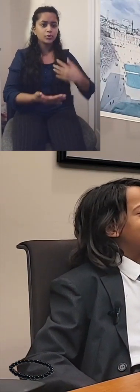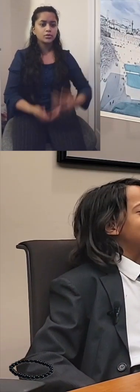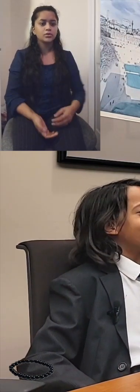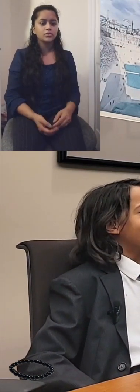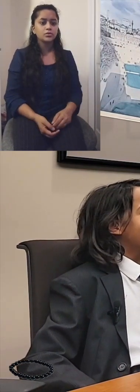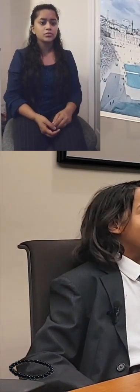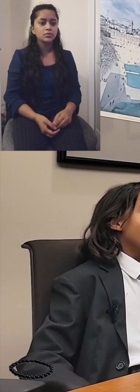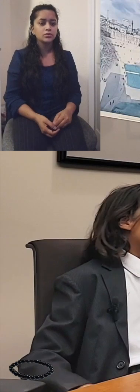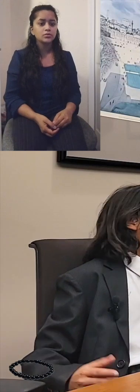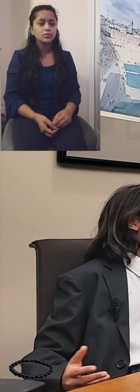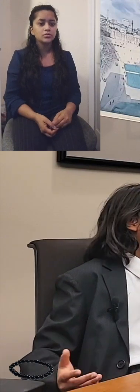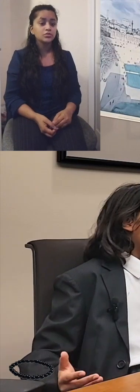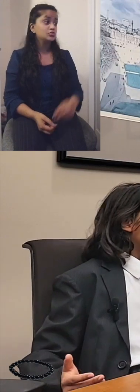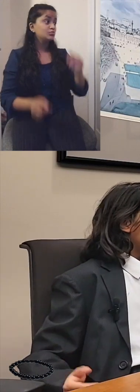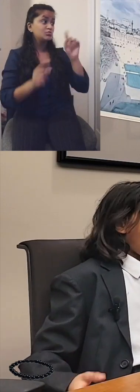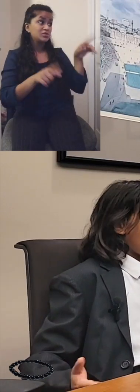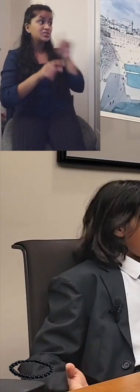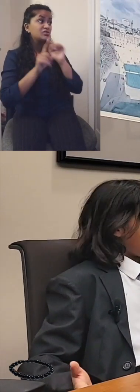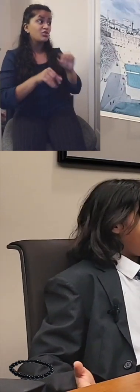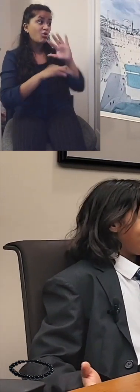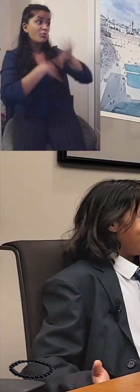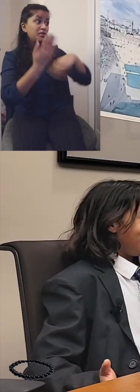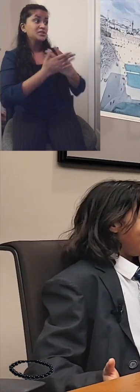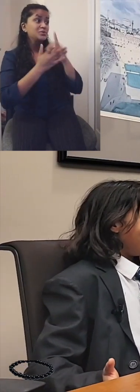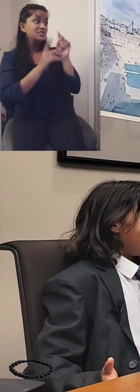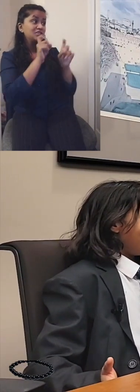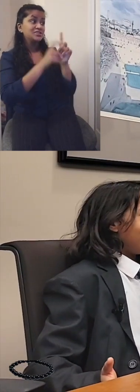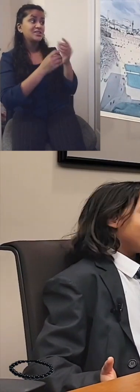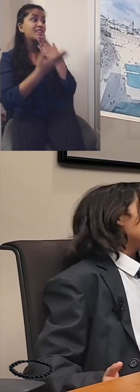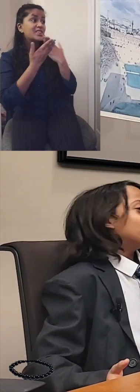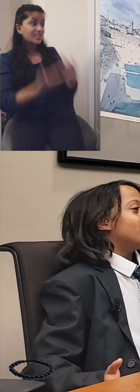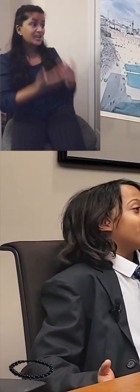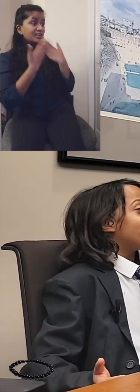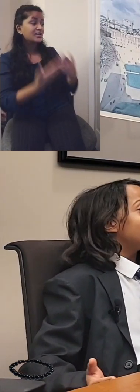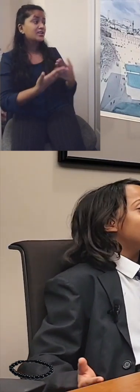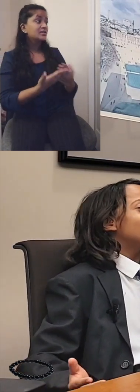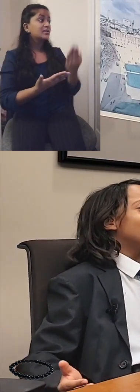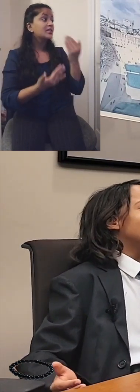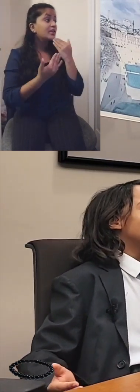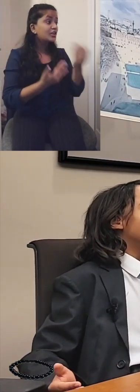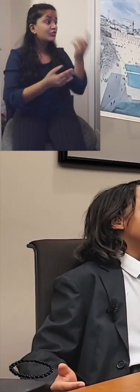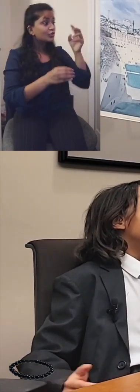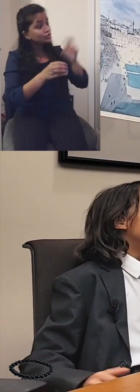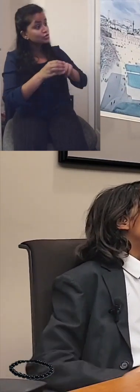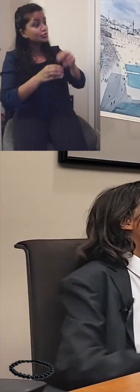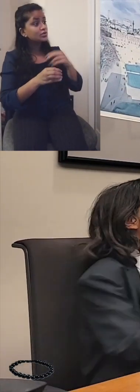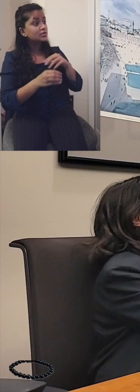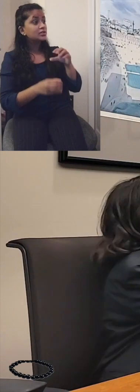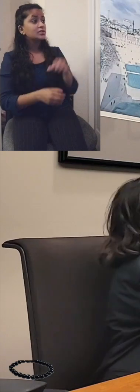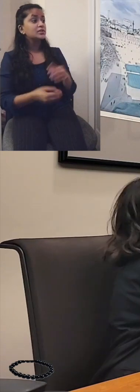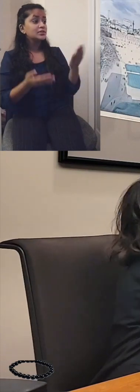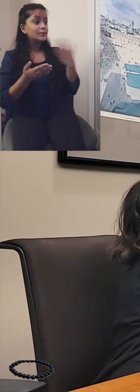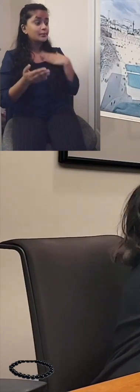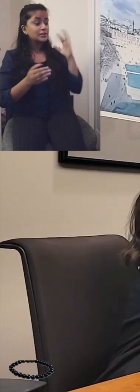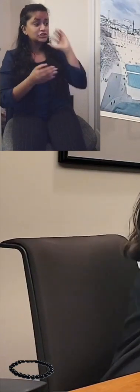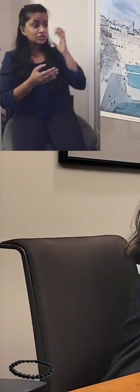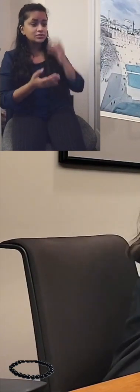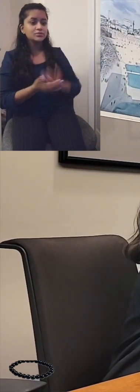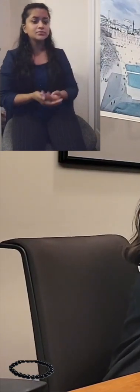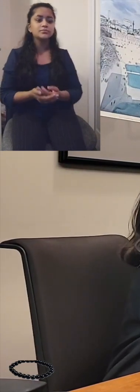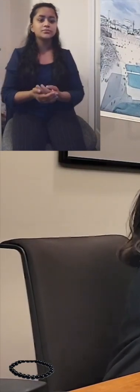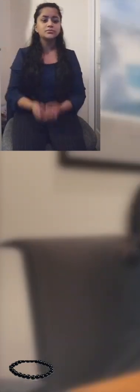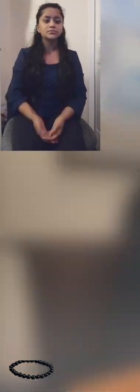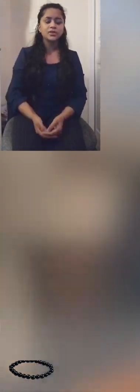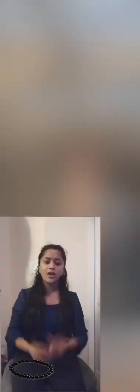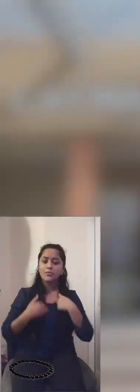Thank you for sharing. And you answered all my questions. So, and thank you for joining the Phoenix Zone. Thank you